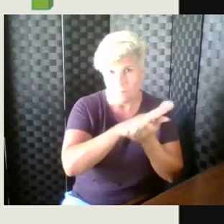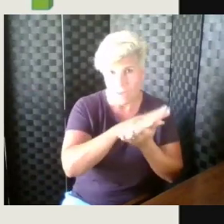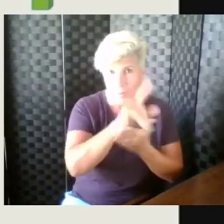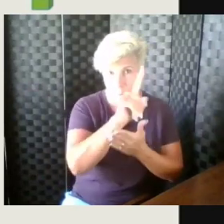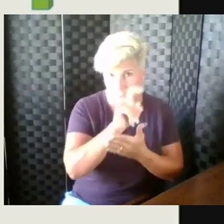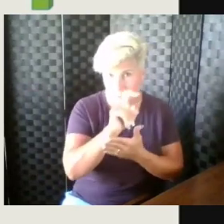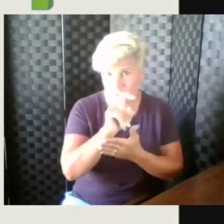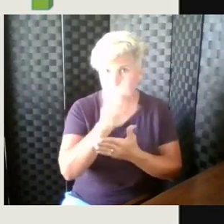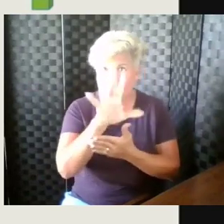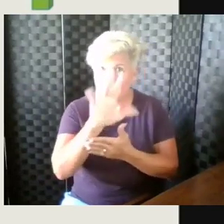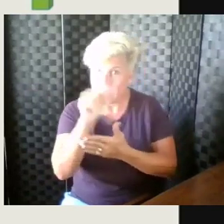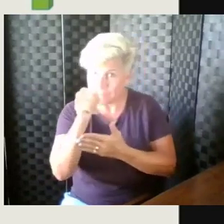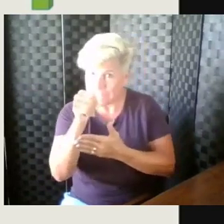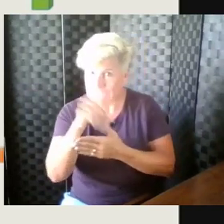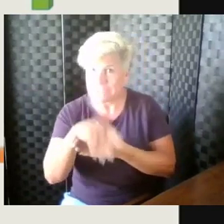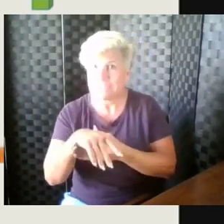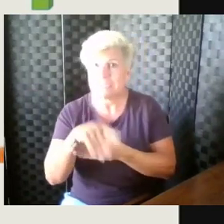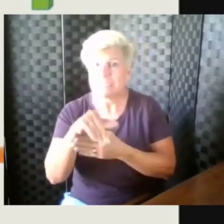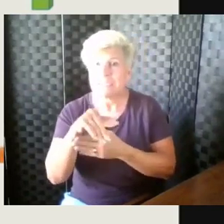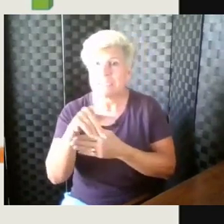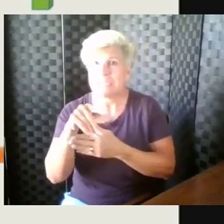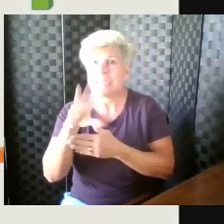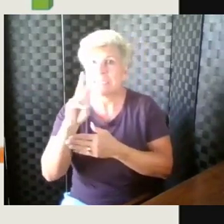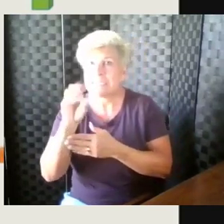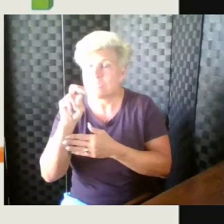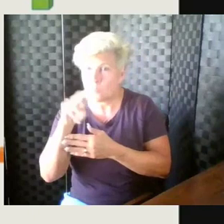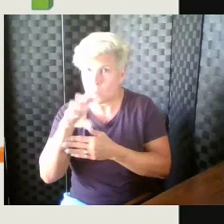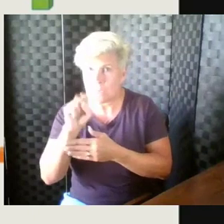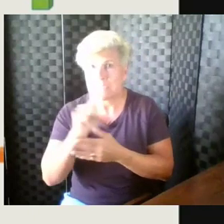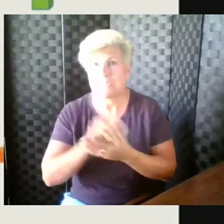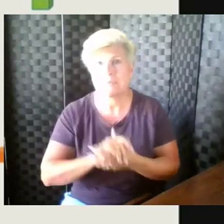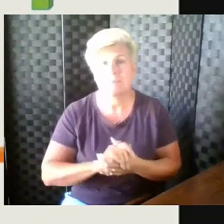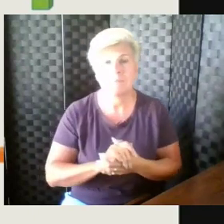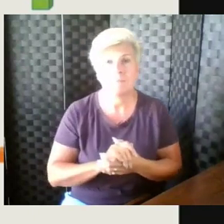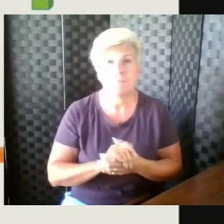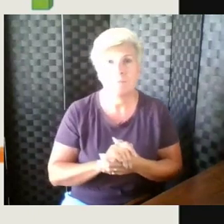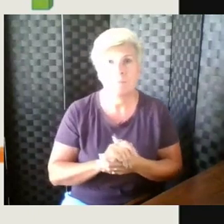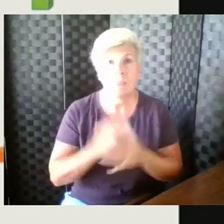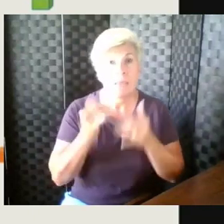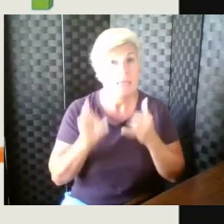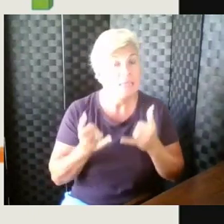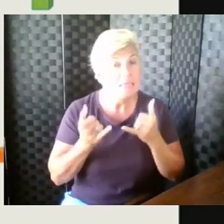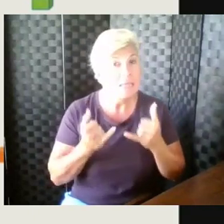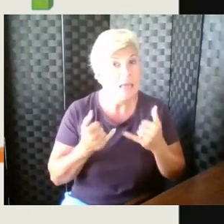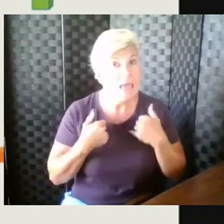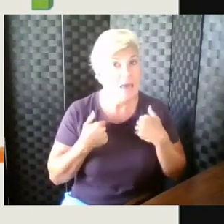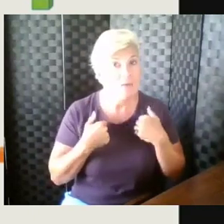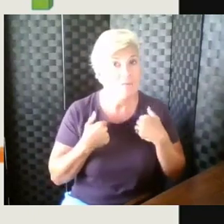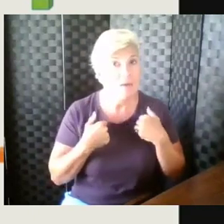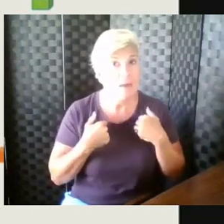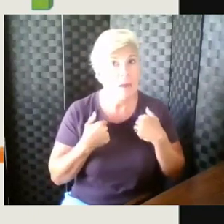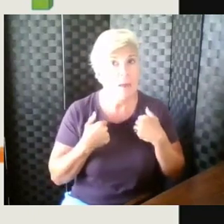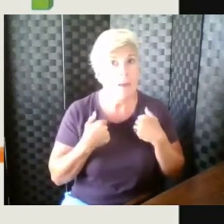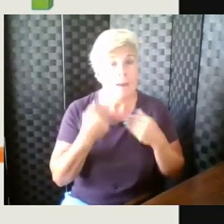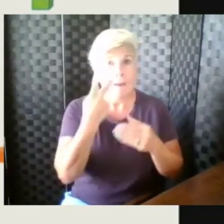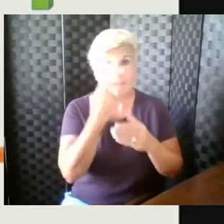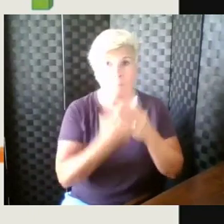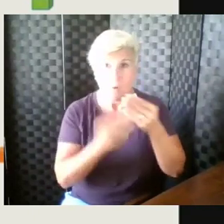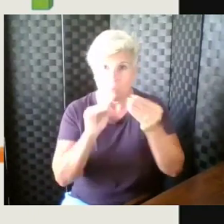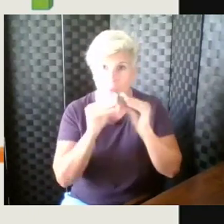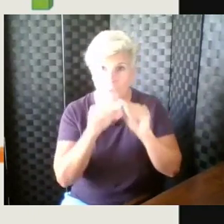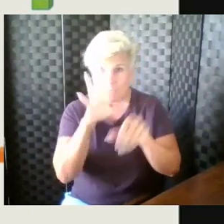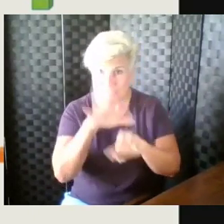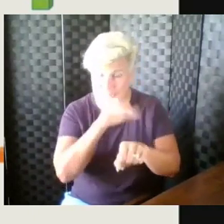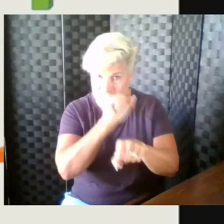100, 5 tens, and 6 ones. Now that I have both of my addends set up in base